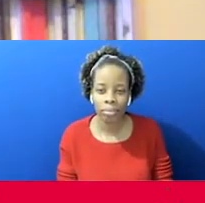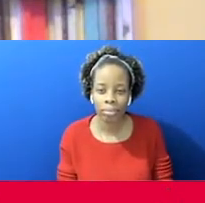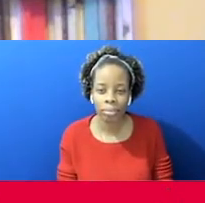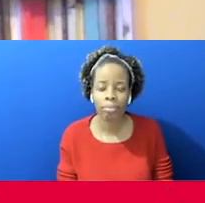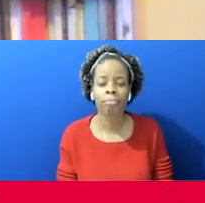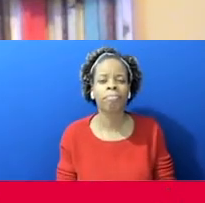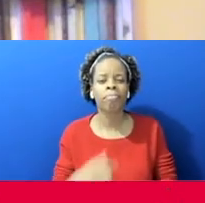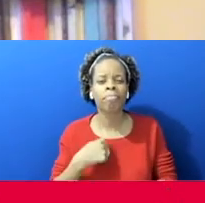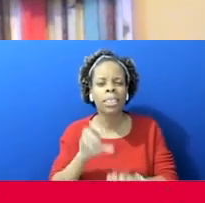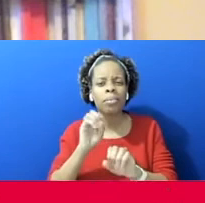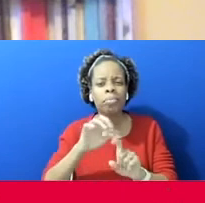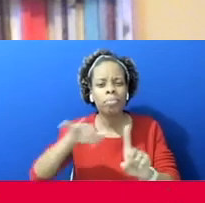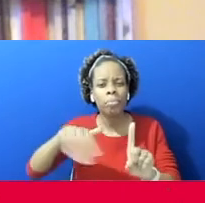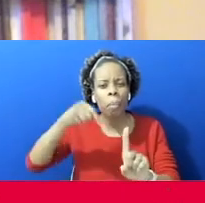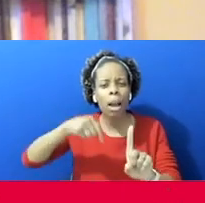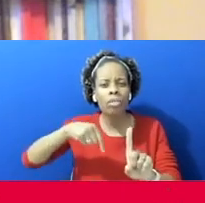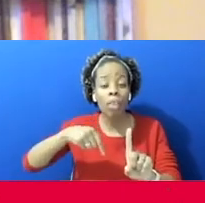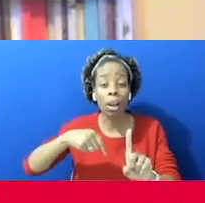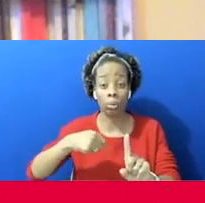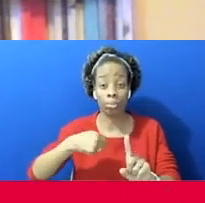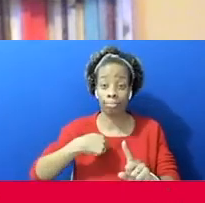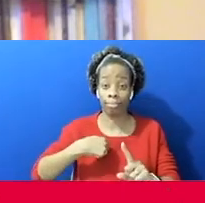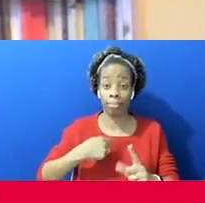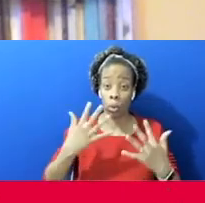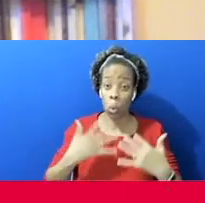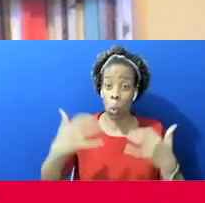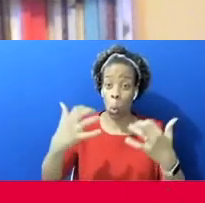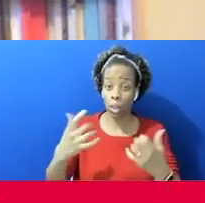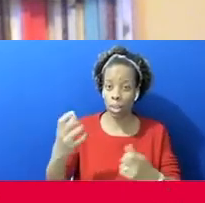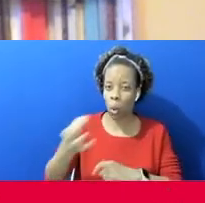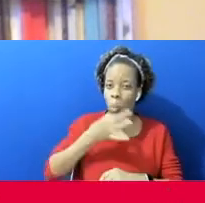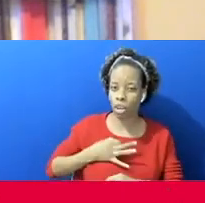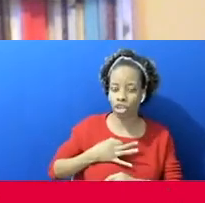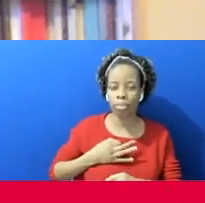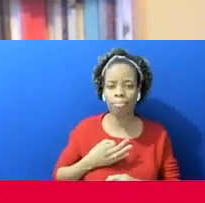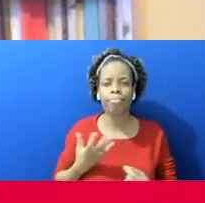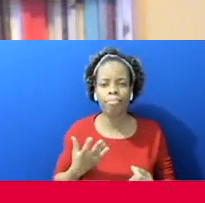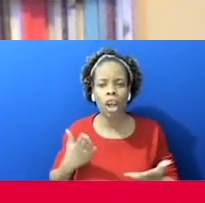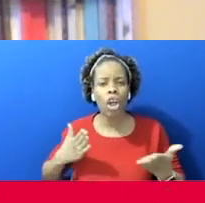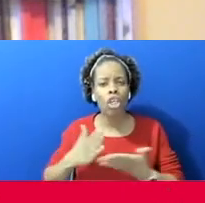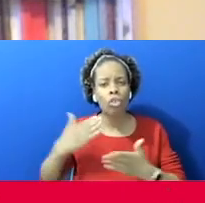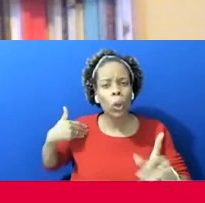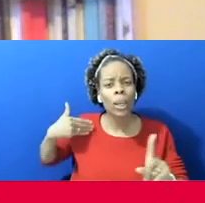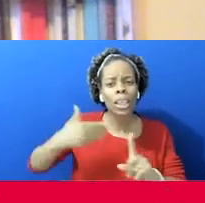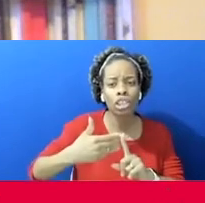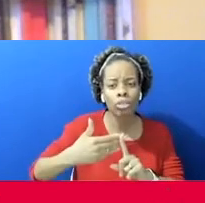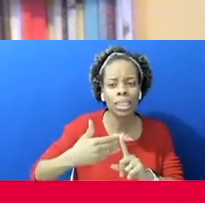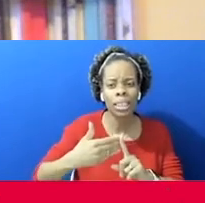context. So from our audience, through history, there have been many cases about people who use their right to